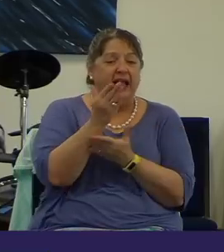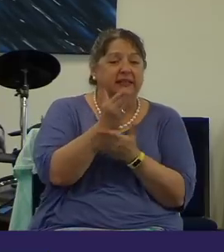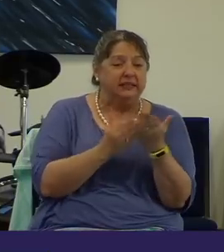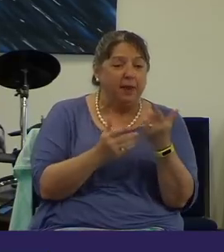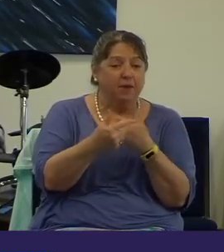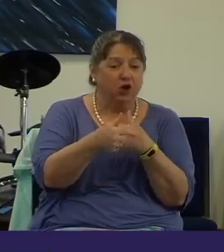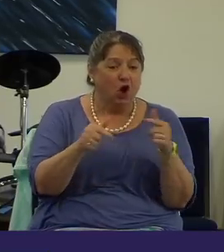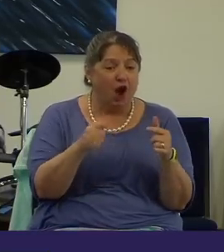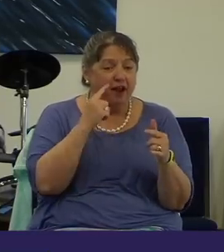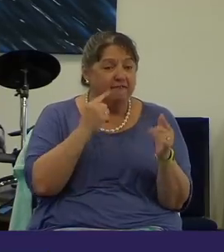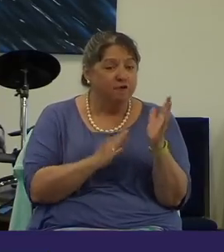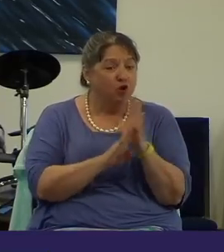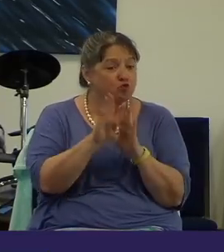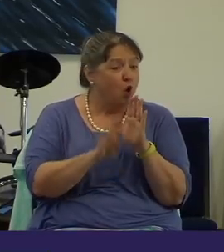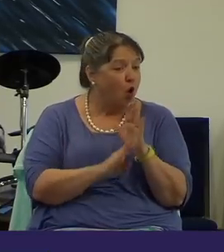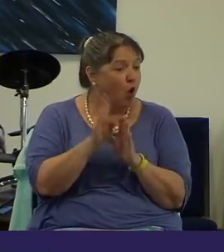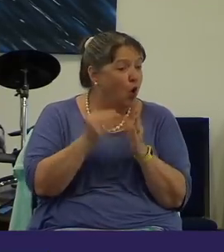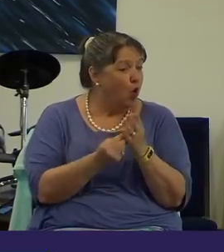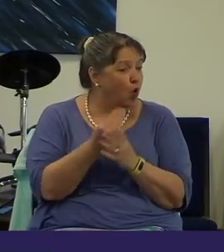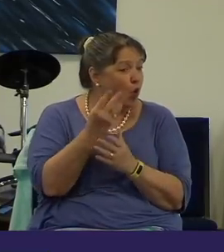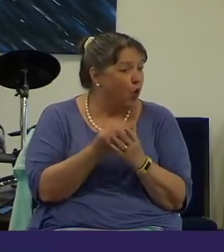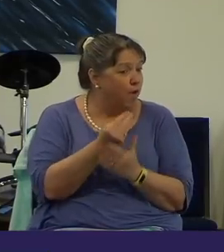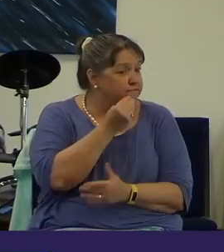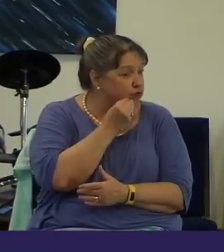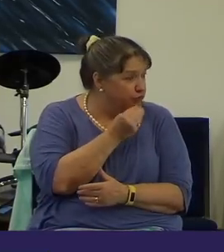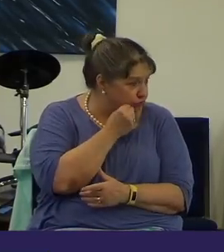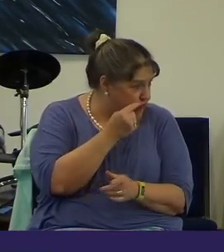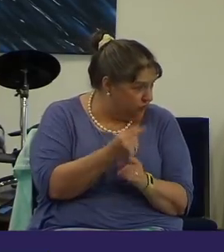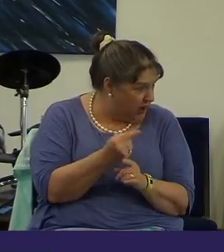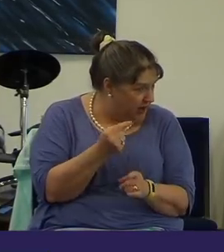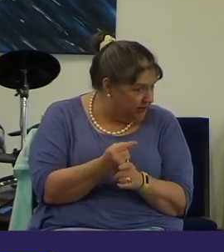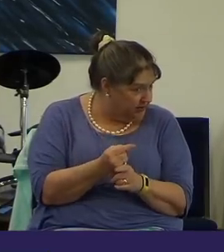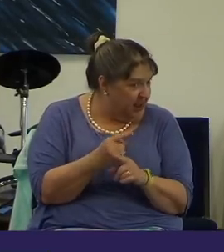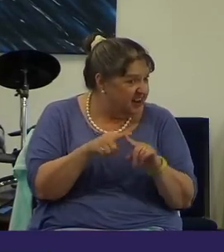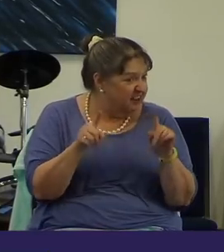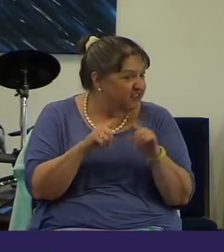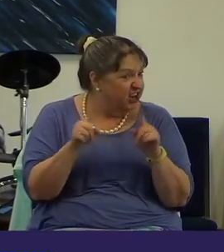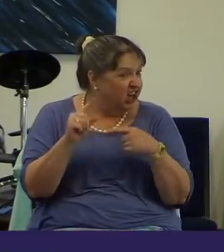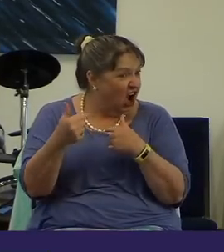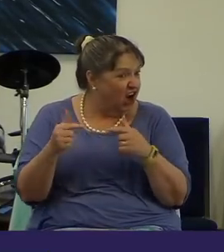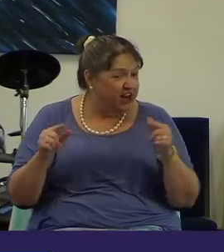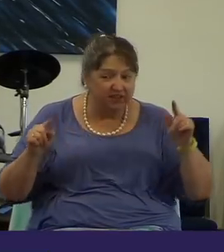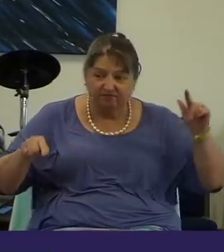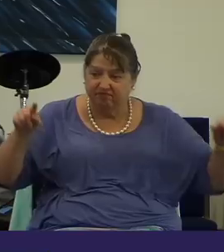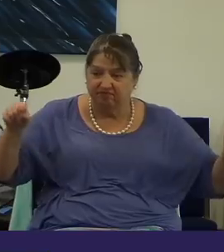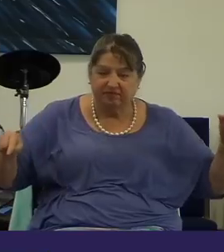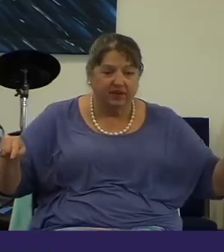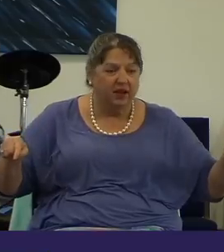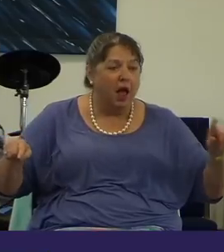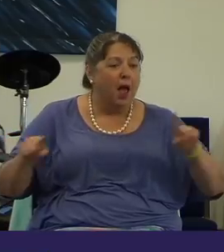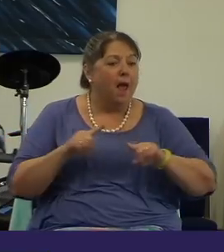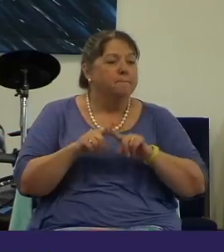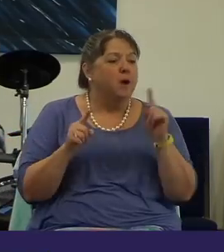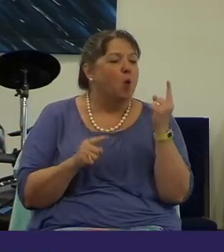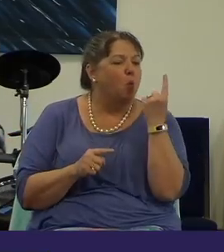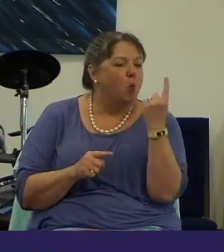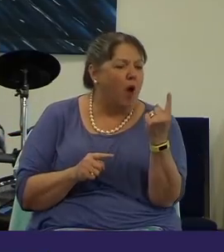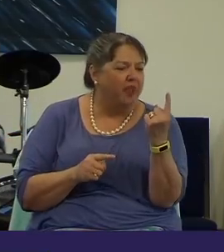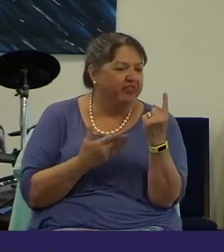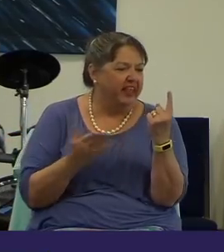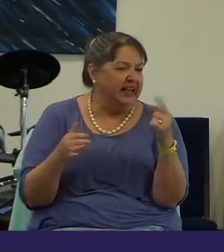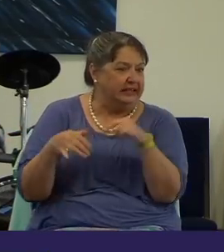for developing food, right? For vegetables and fruit and stuff like that. But nonetheless, there's one thing about a garden.